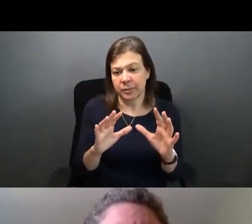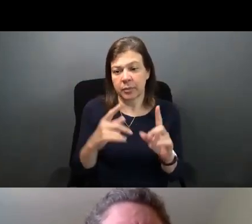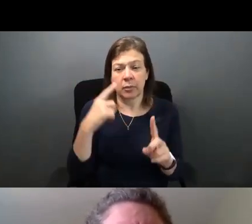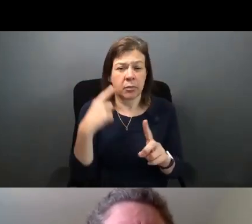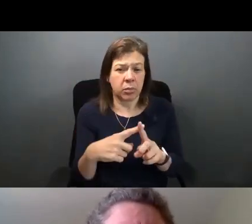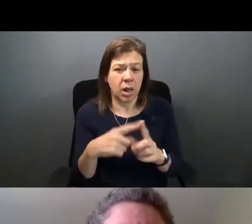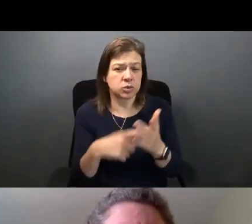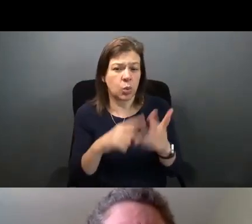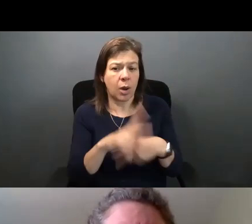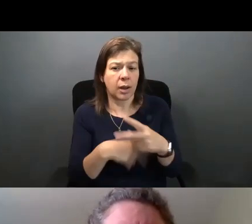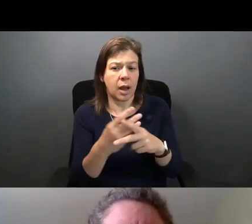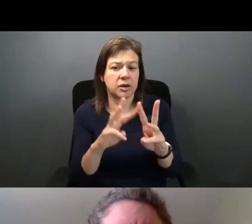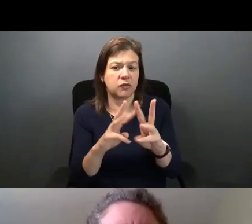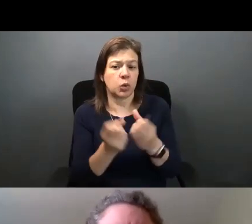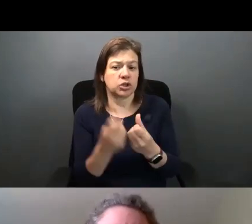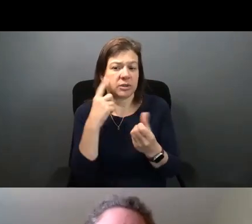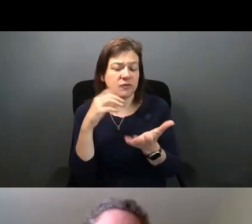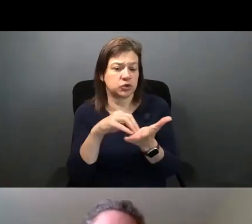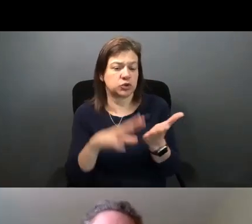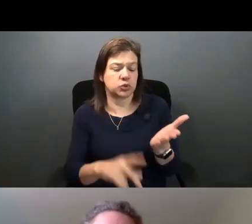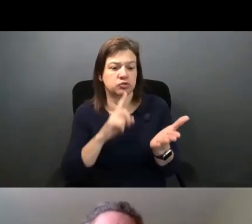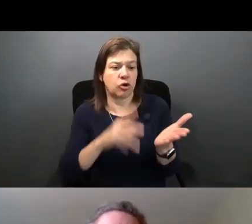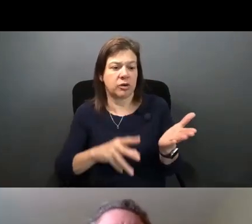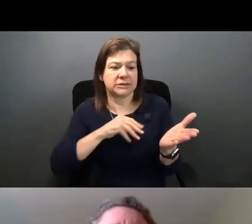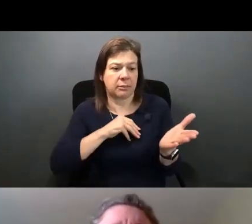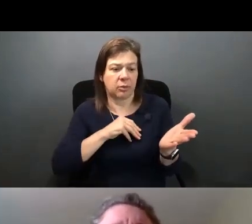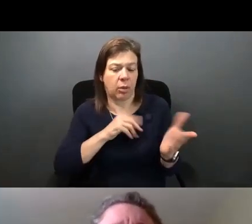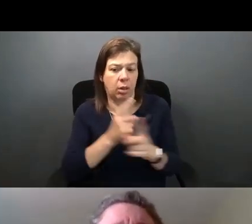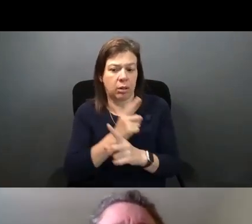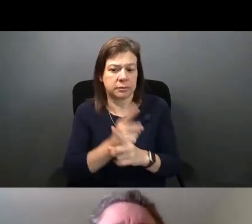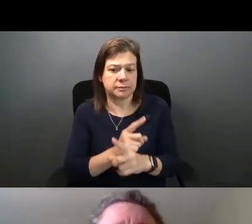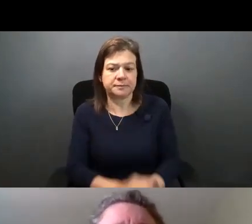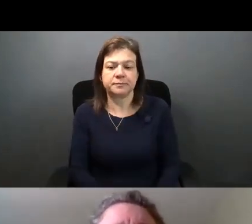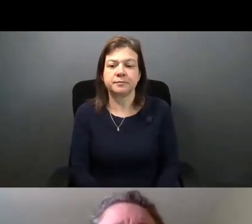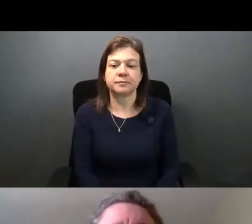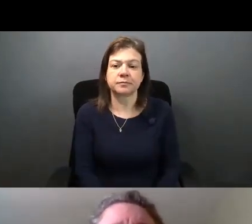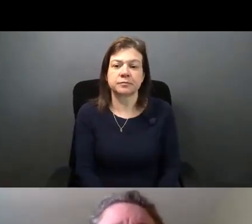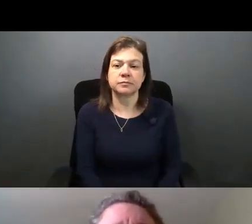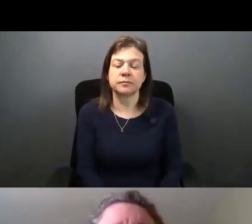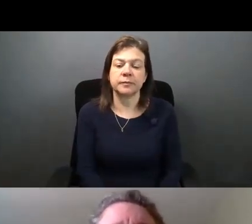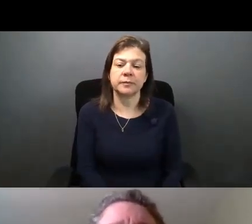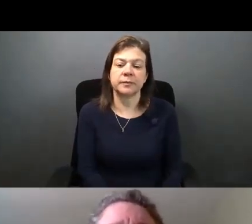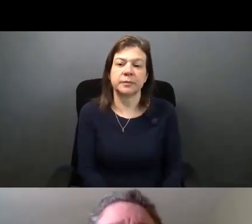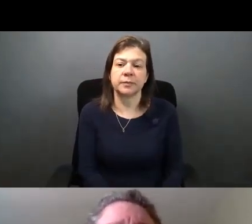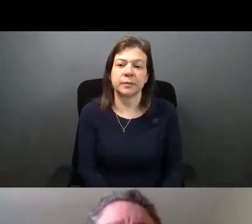Plus, what types of workshops for students are acceptable? So